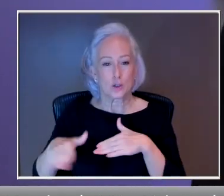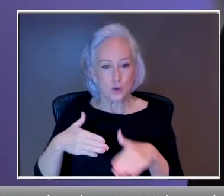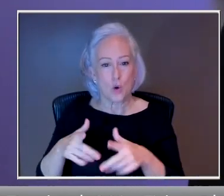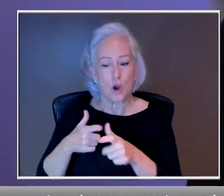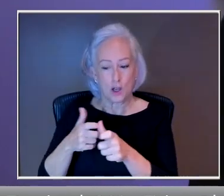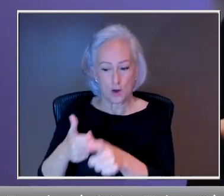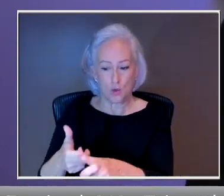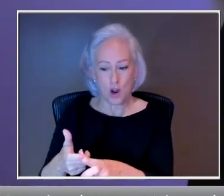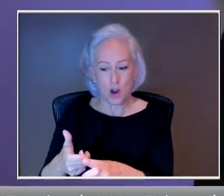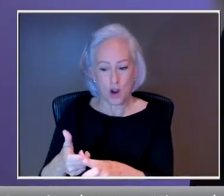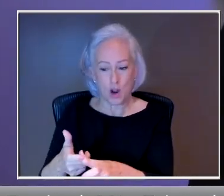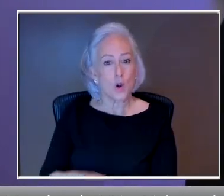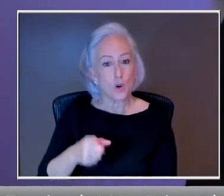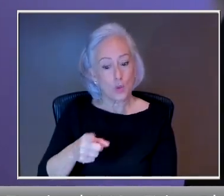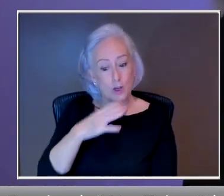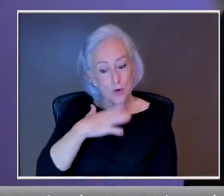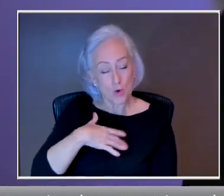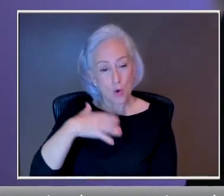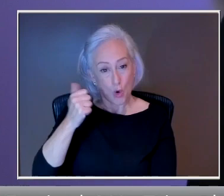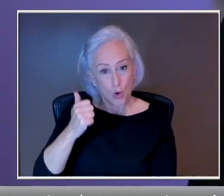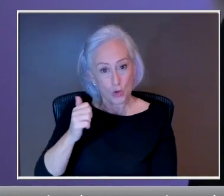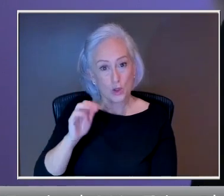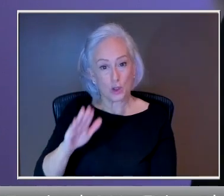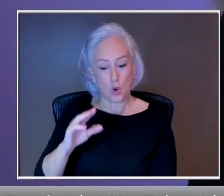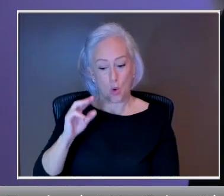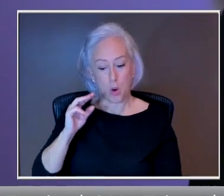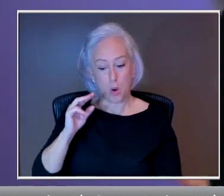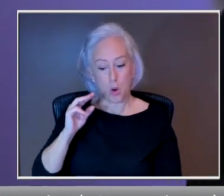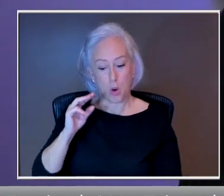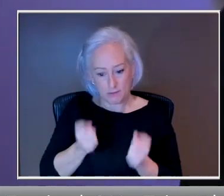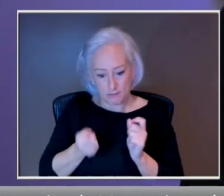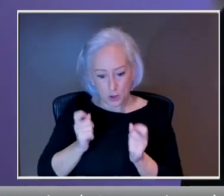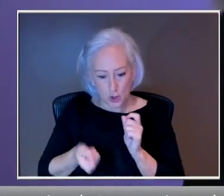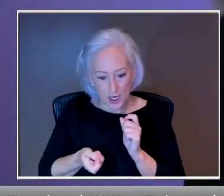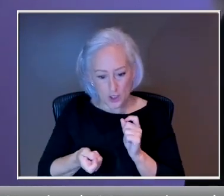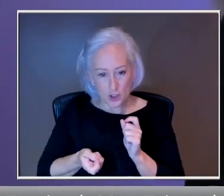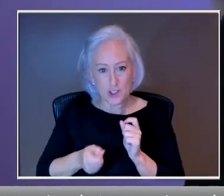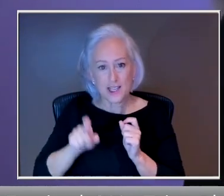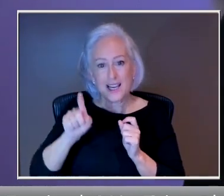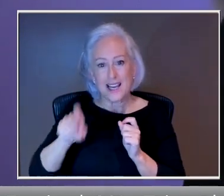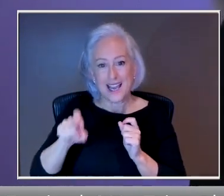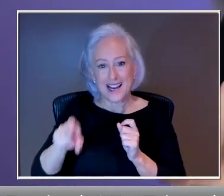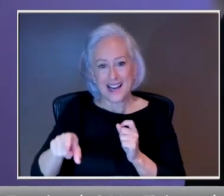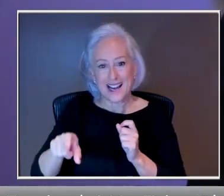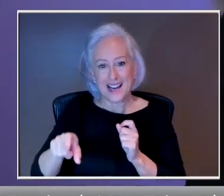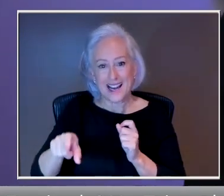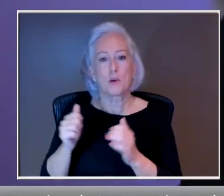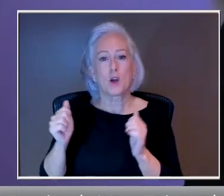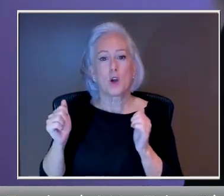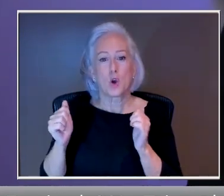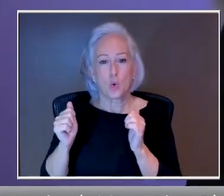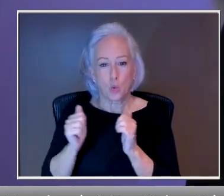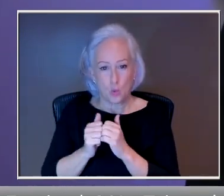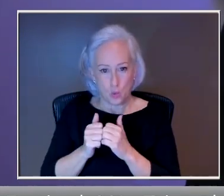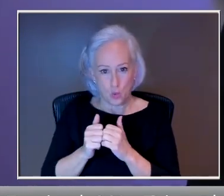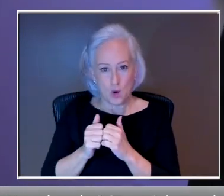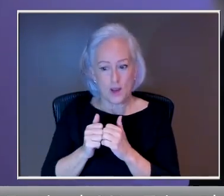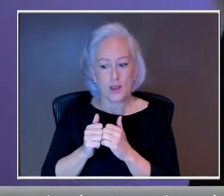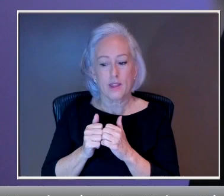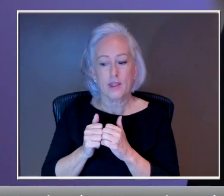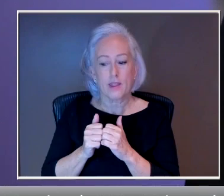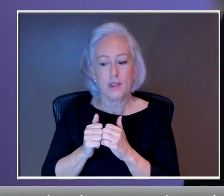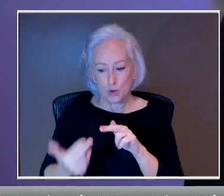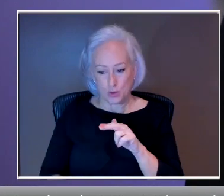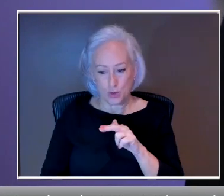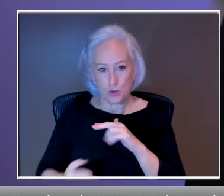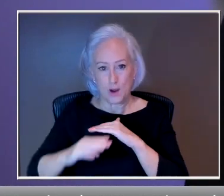your metabolism, your body changes, and I did need help with once I hit a plateau. So I was put on